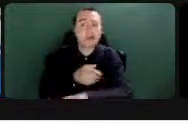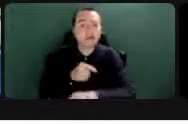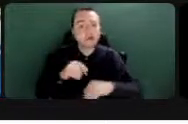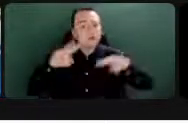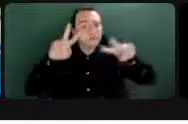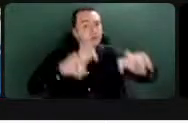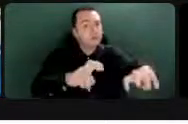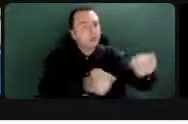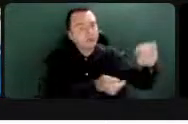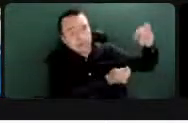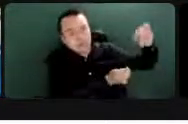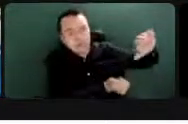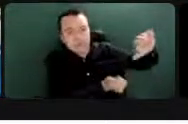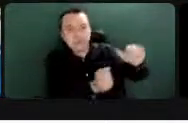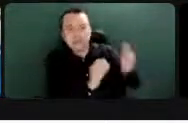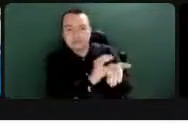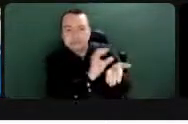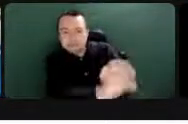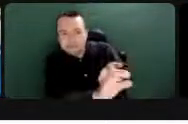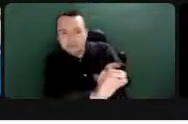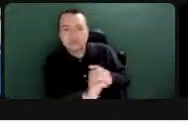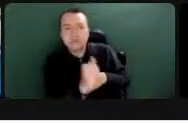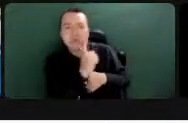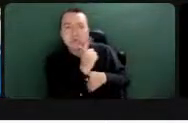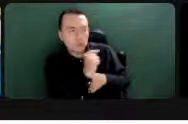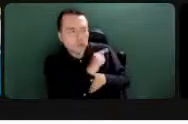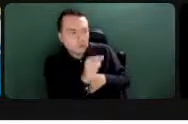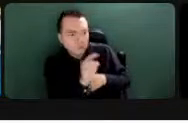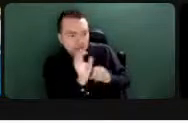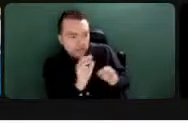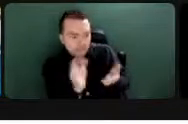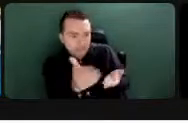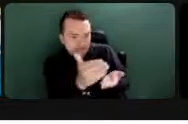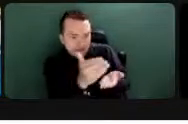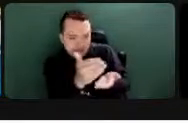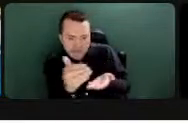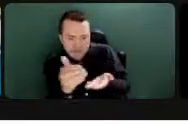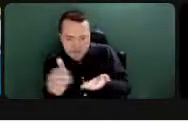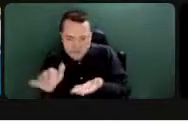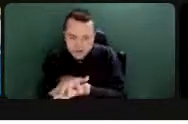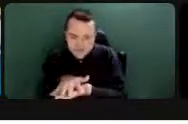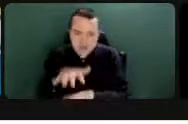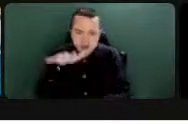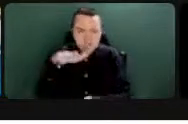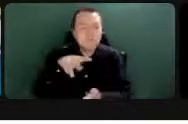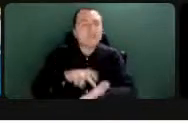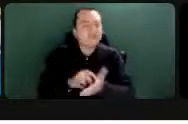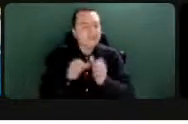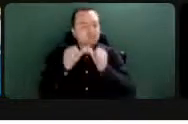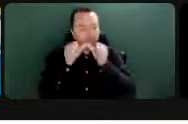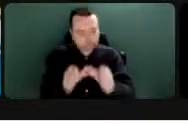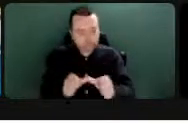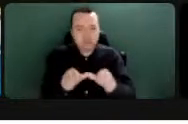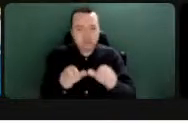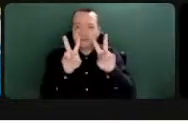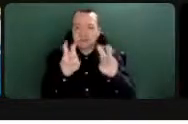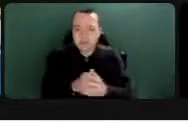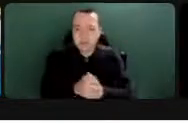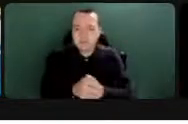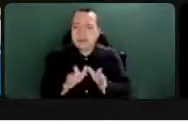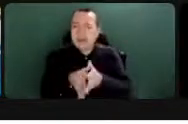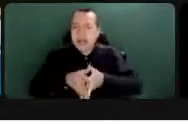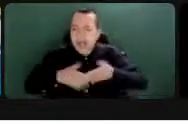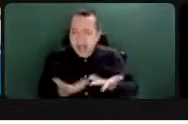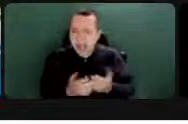We maintained what is this review about, what is the topic, how was it done, when did they search, how widely did they search, and the